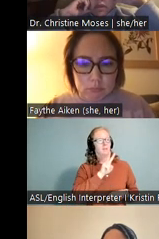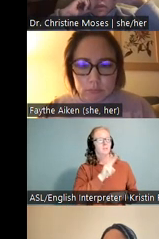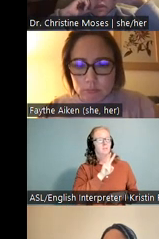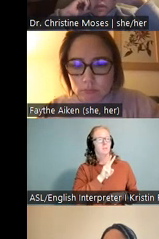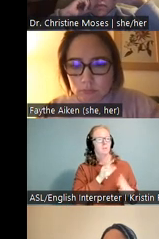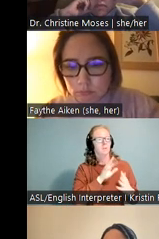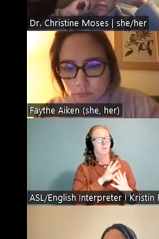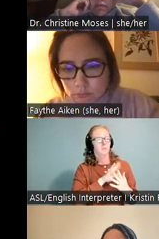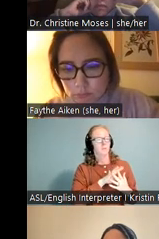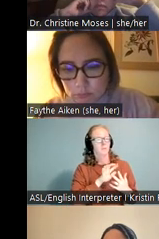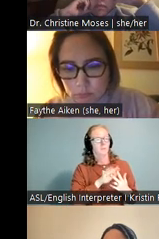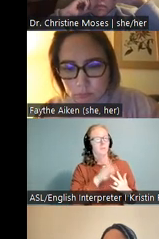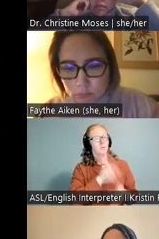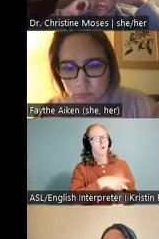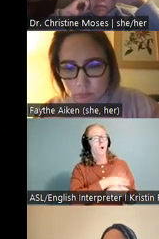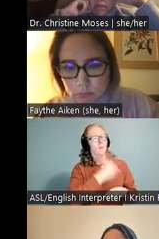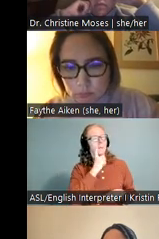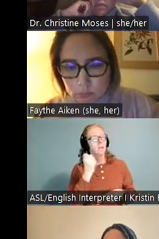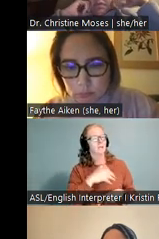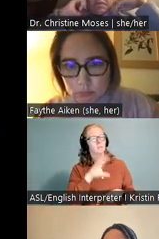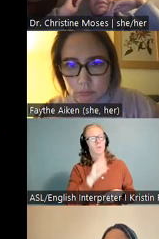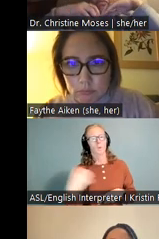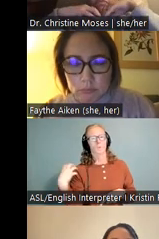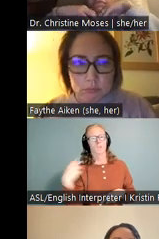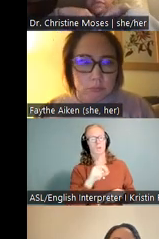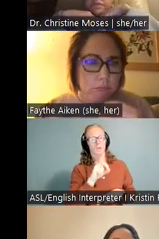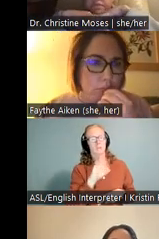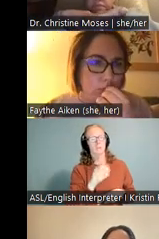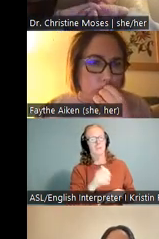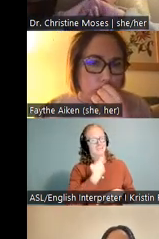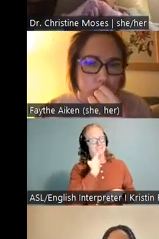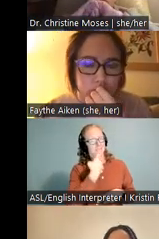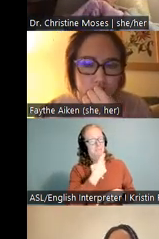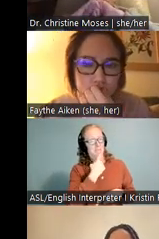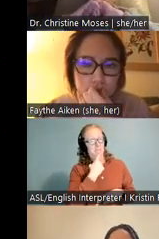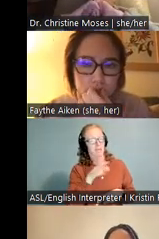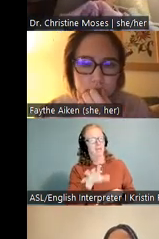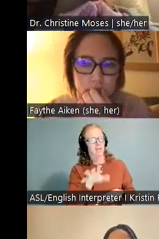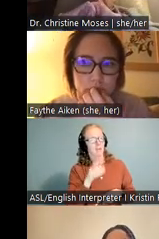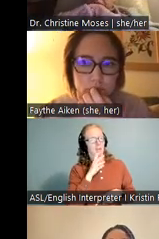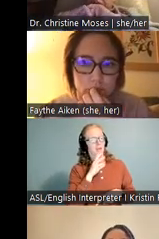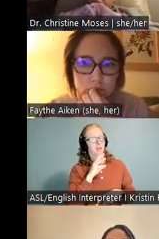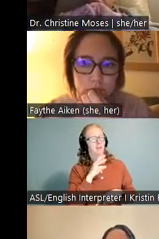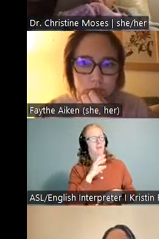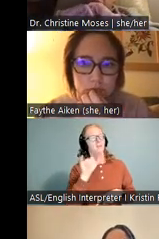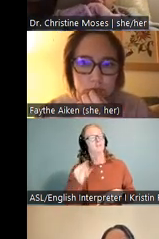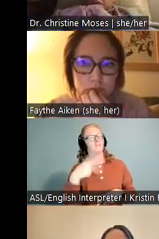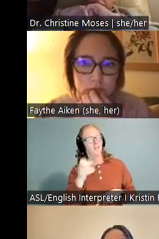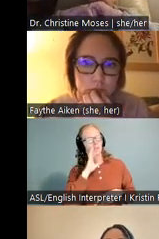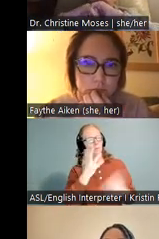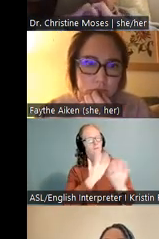is, it's hard because as co-chair Debbie raised, there is a later phase of figuring out things